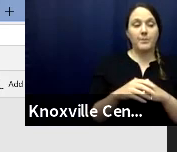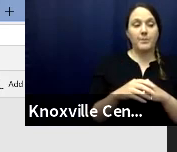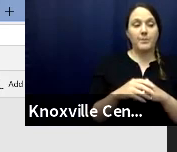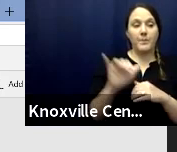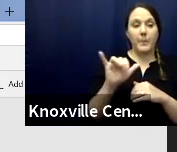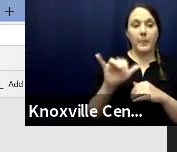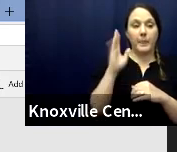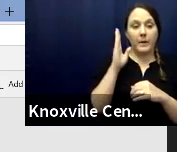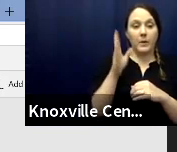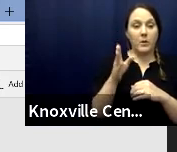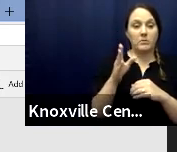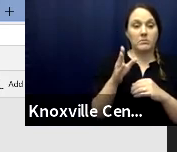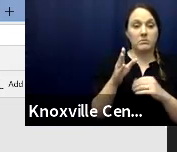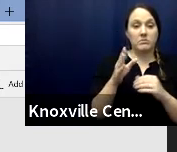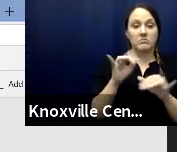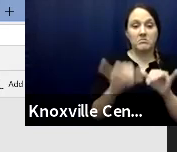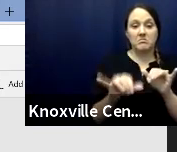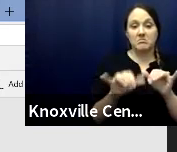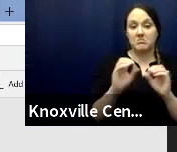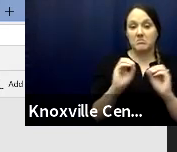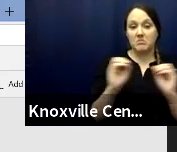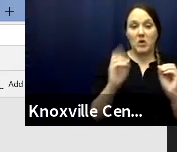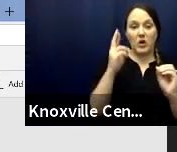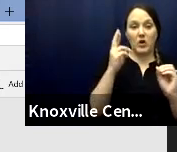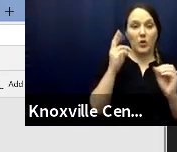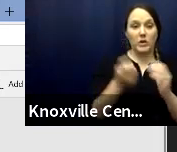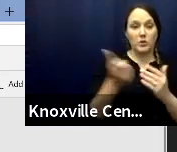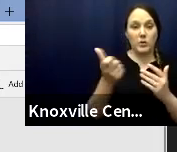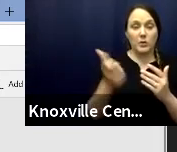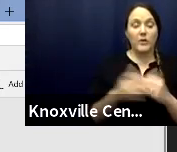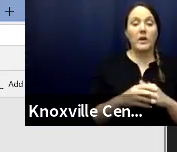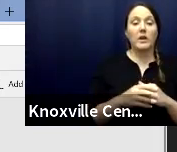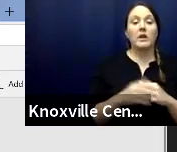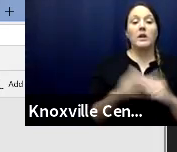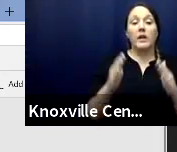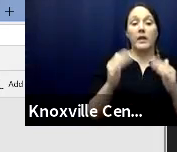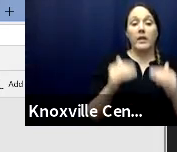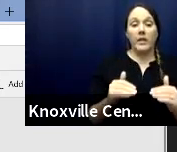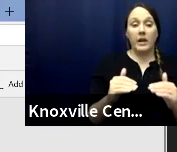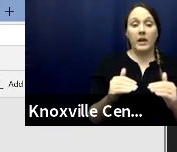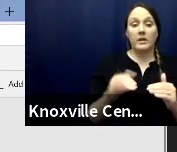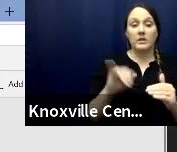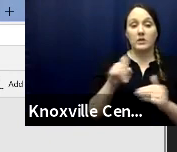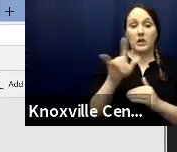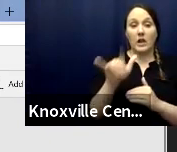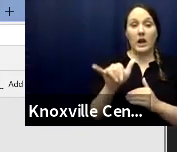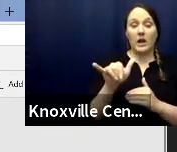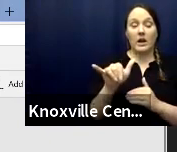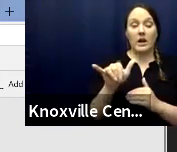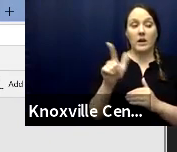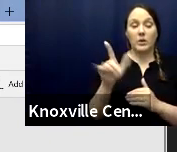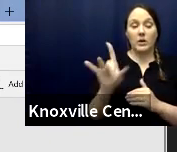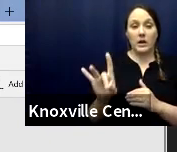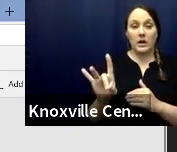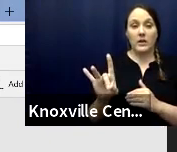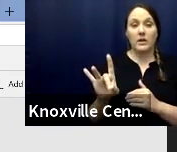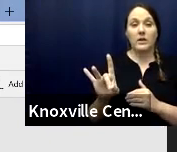certainly, I didn't see a reason to remove that one. The next whereas, as of July 28th,